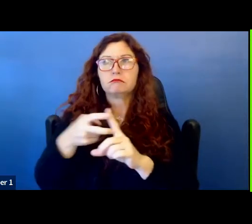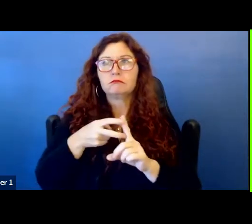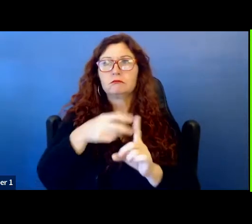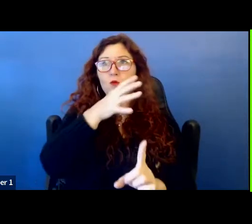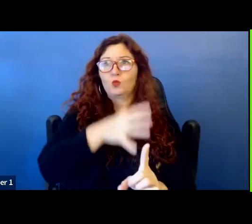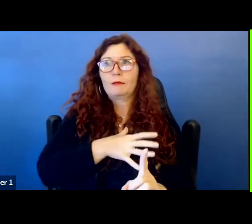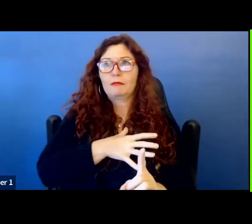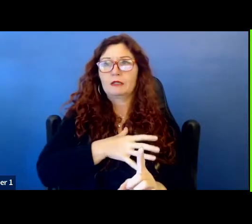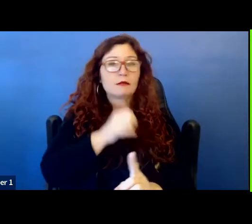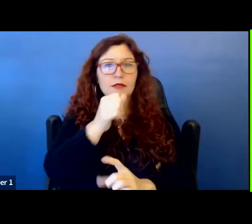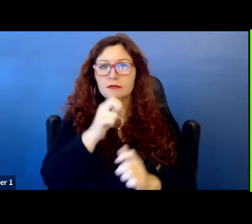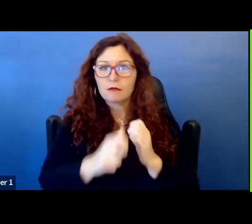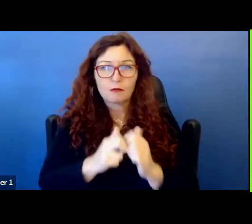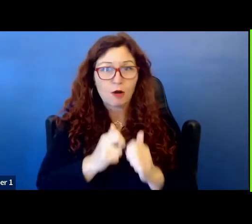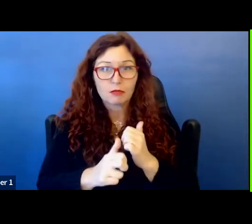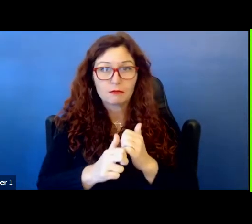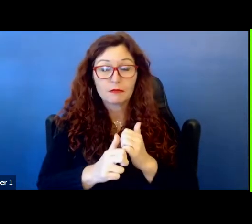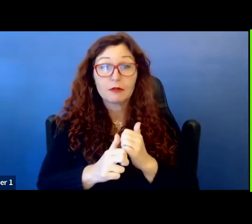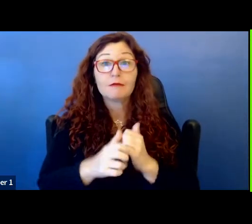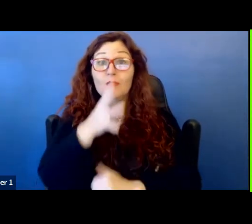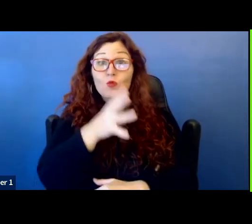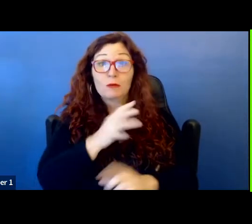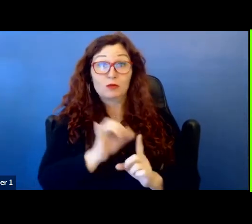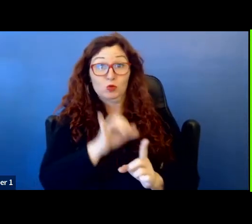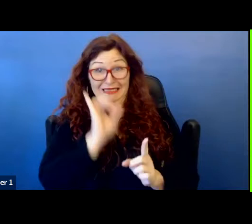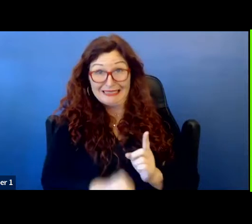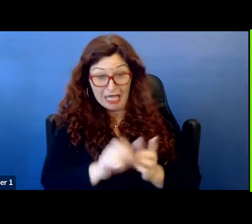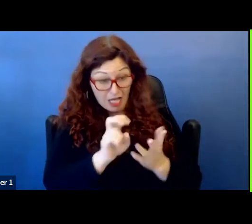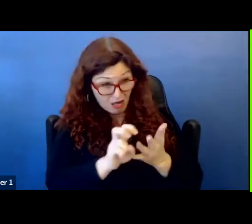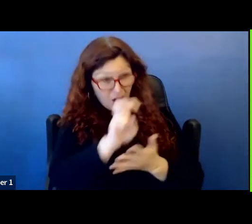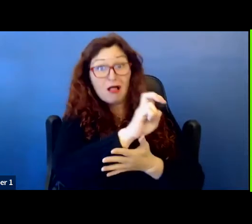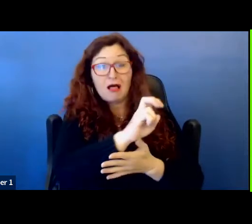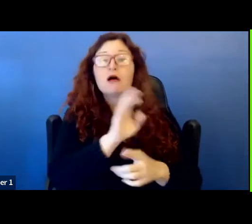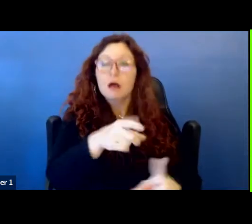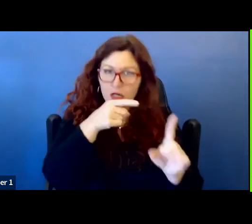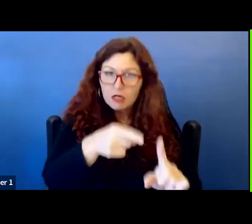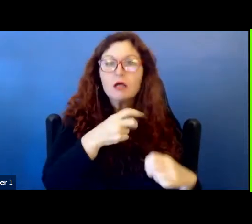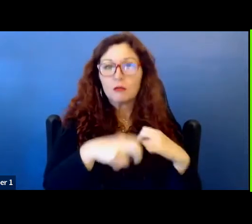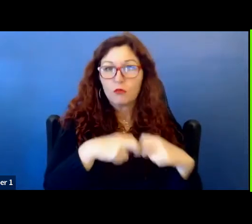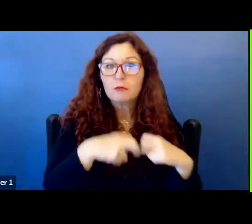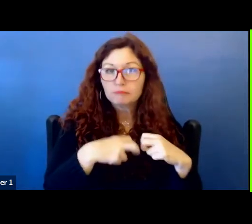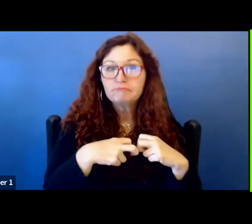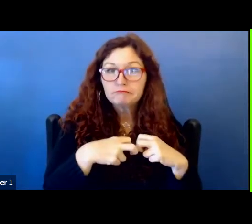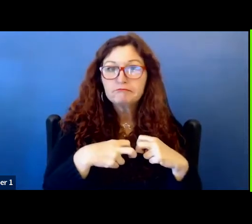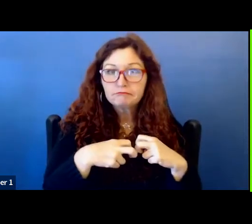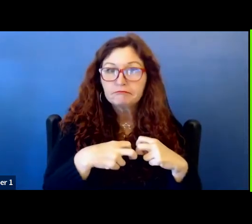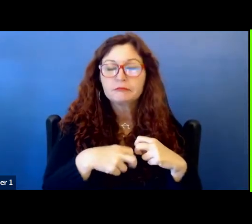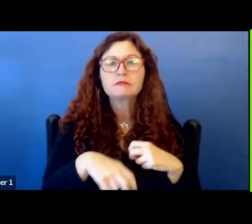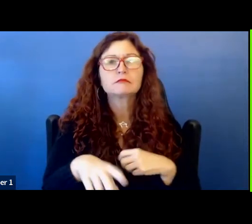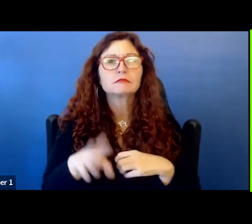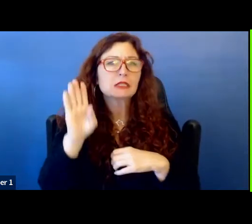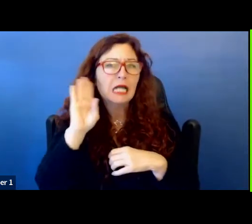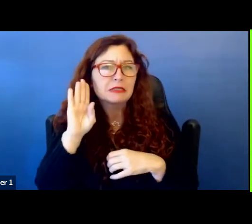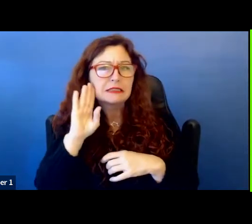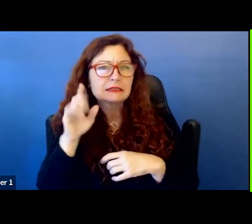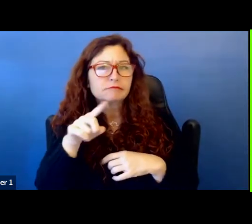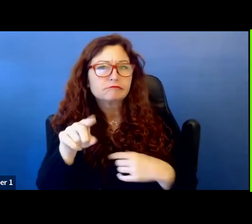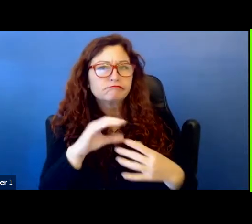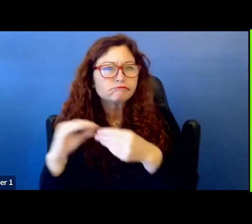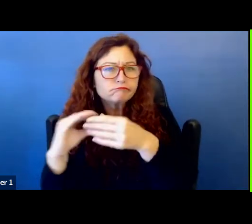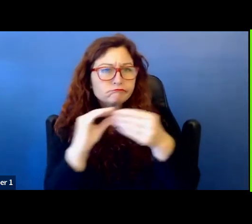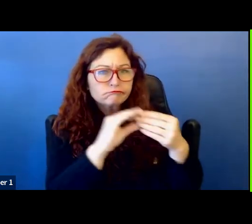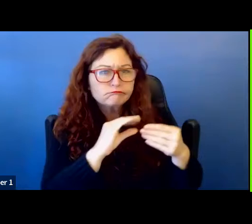problem is retaining our women so i listen to statistics and statistics tell us that we have a lot of women of color